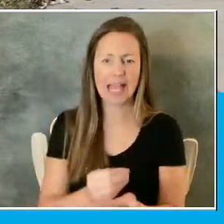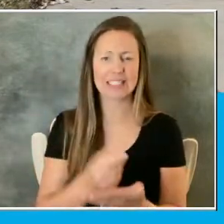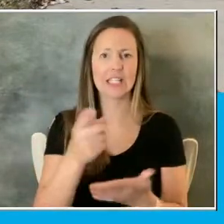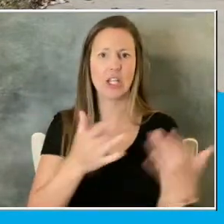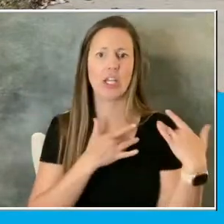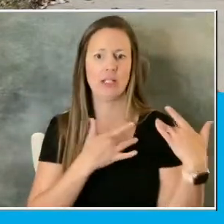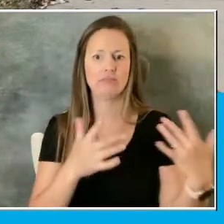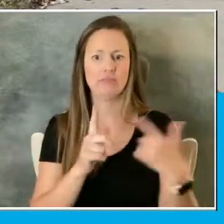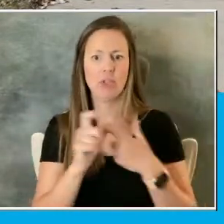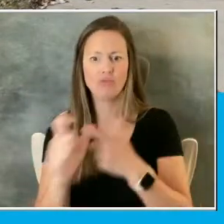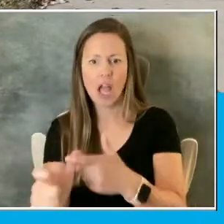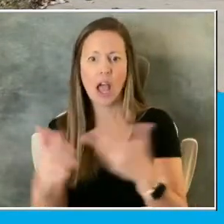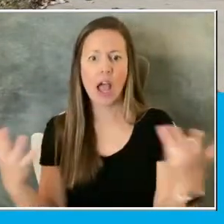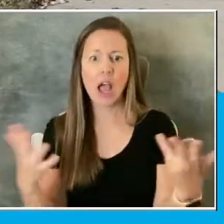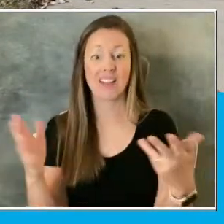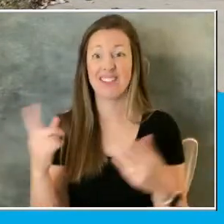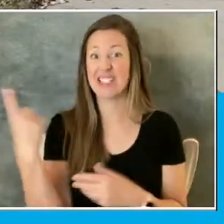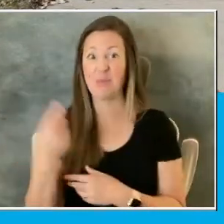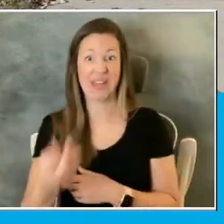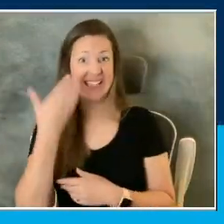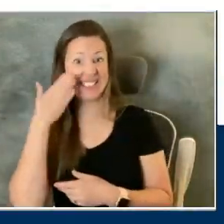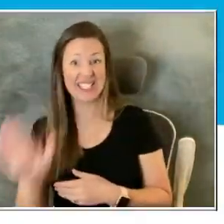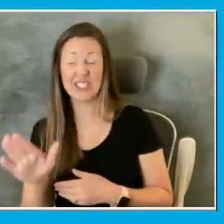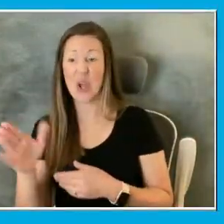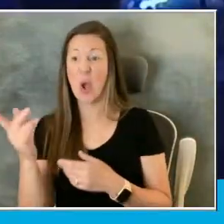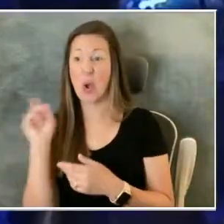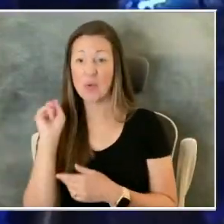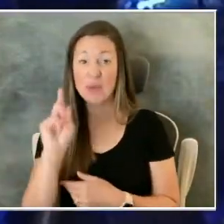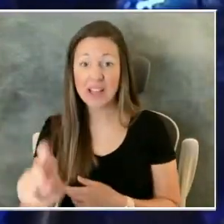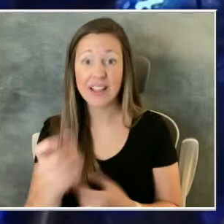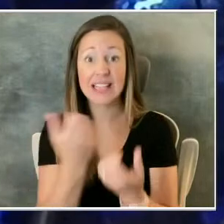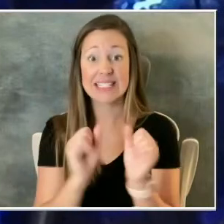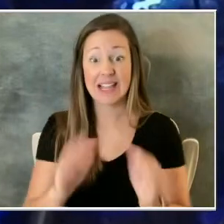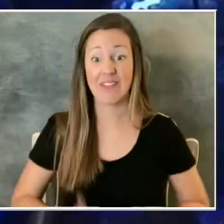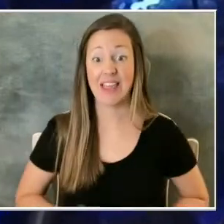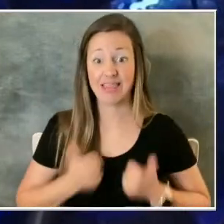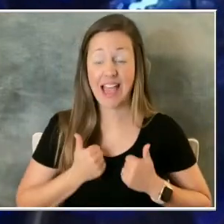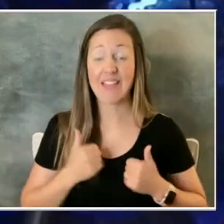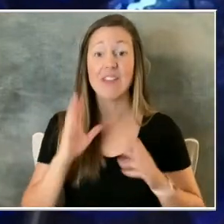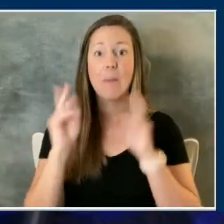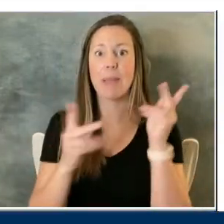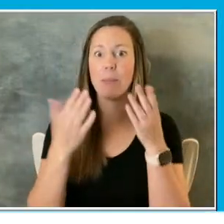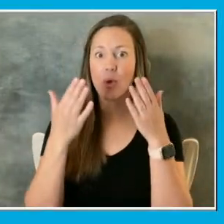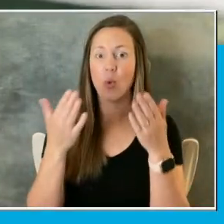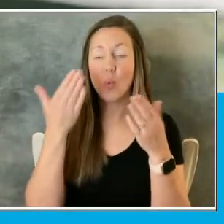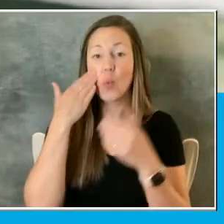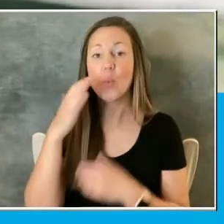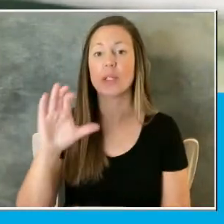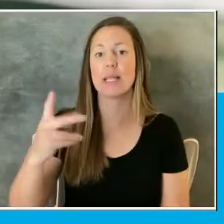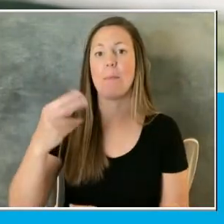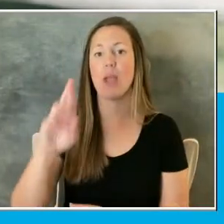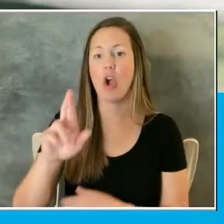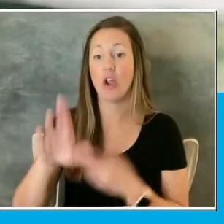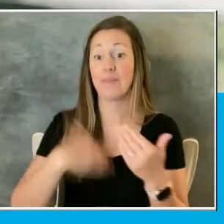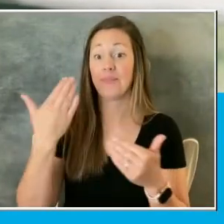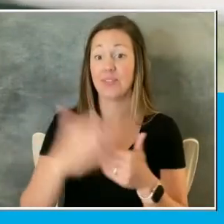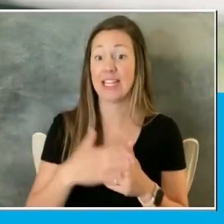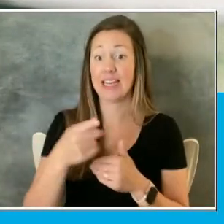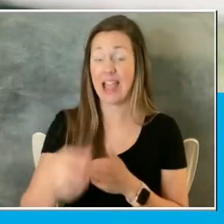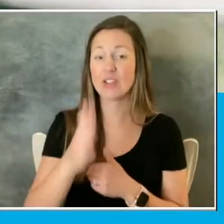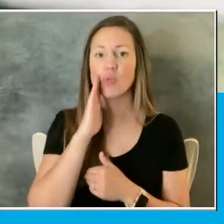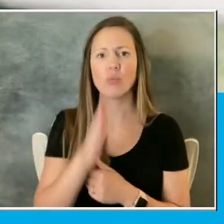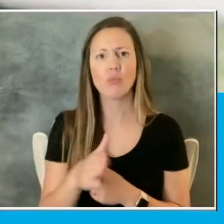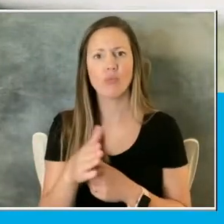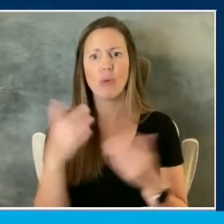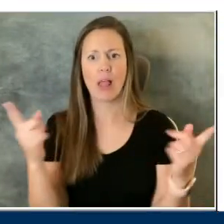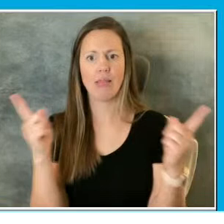his life. Strangers who knew CPR. I'm Jessica Lovell. On the next Morning Medical Update, we reunite John with the woman